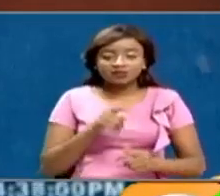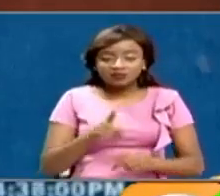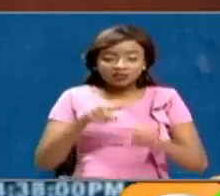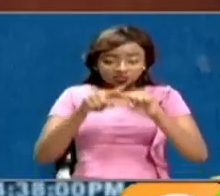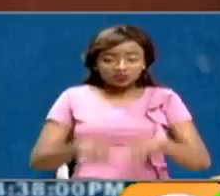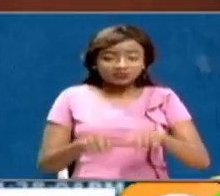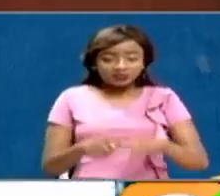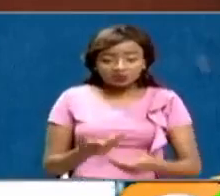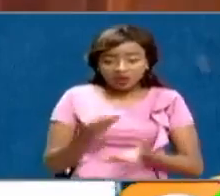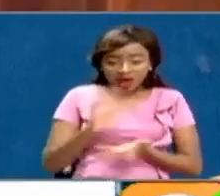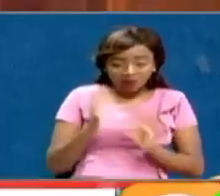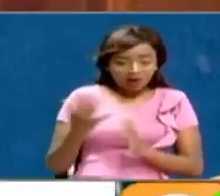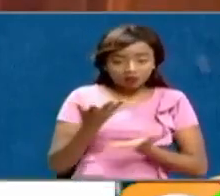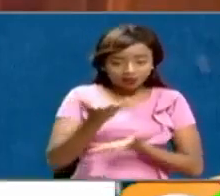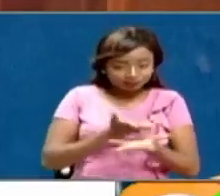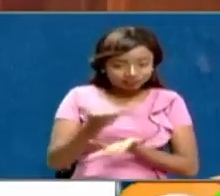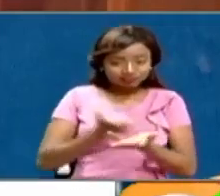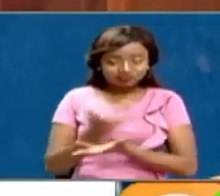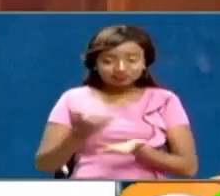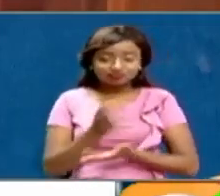on your negotiation skills.